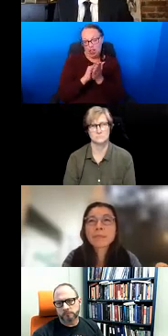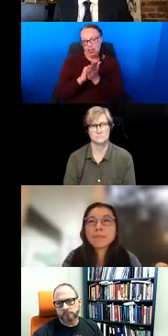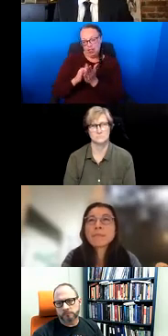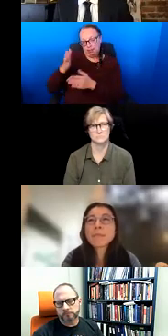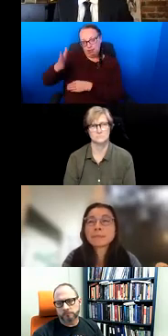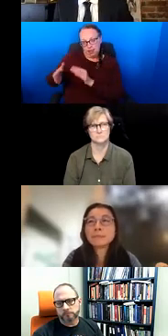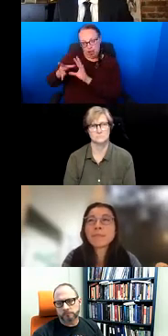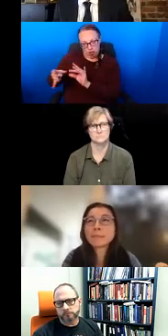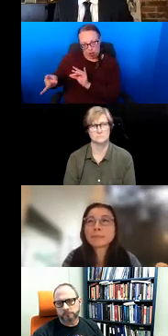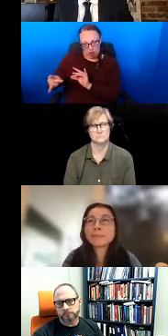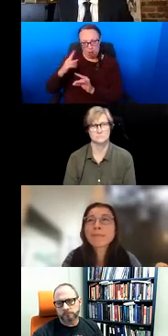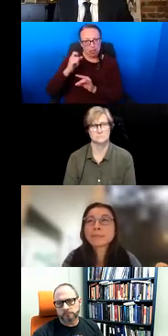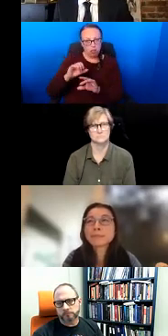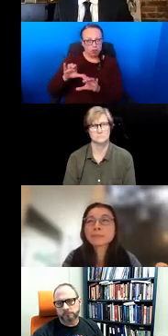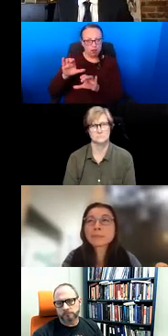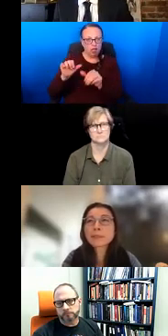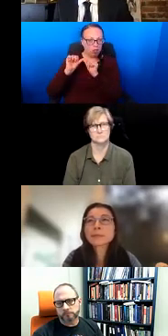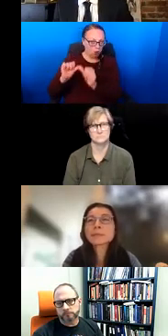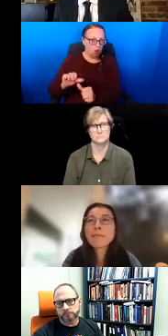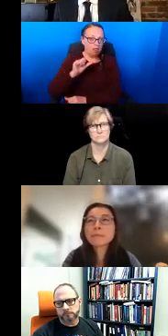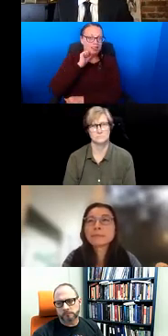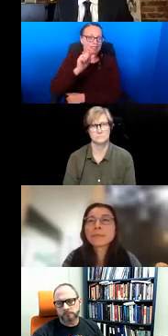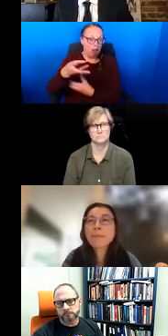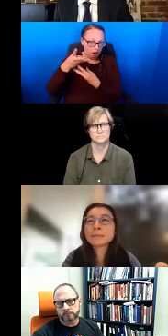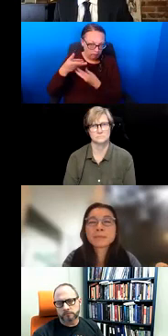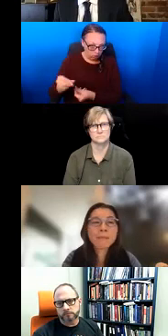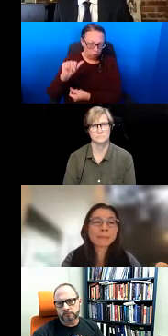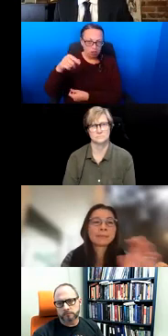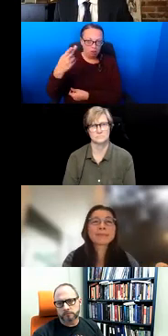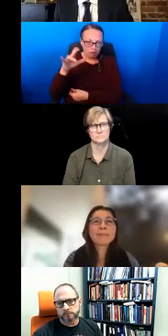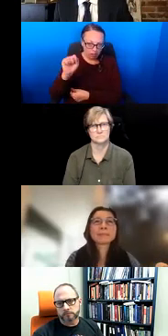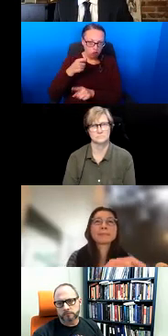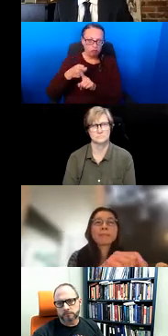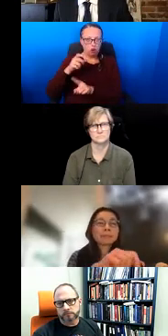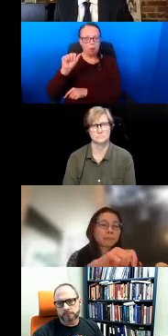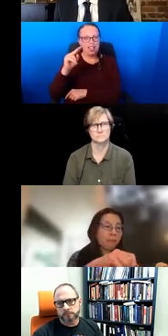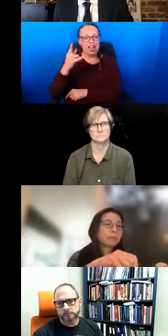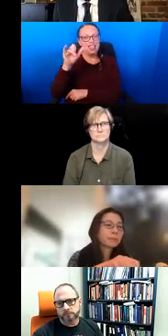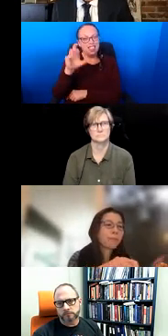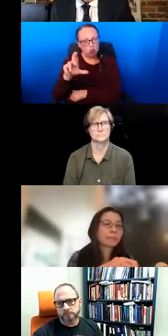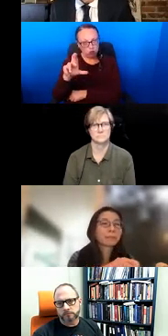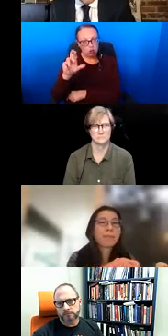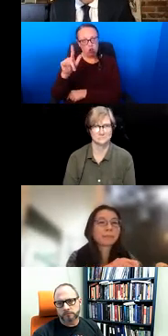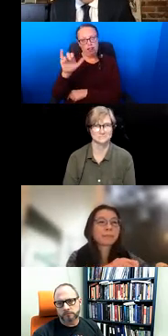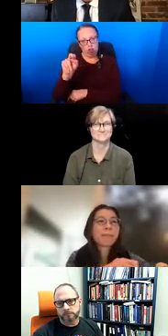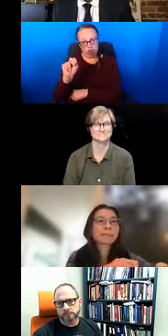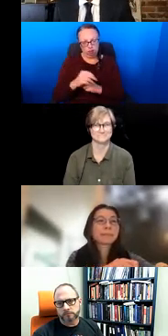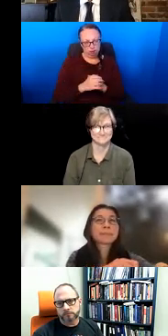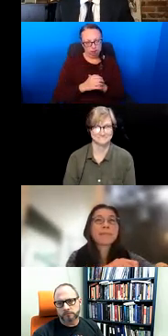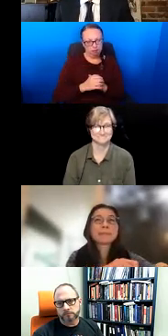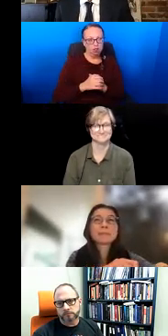done has been in patients with chronic non-fluent aphasia as a result of anterior lesions. So just to give an interim